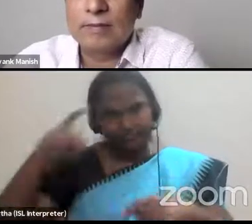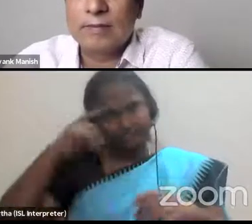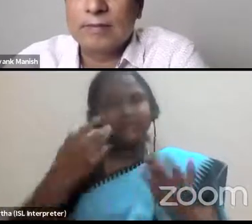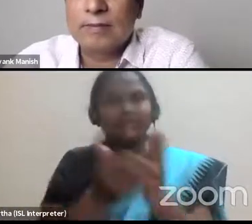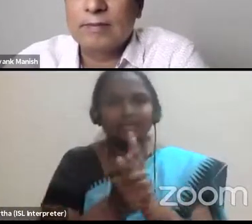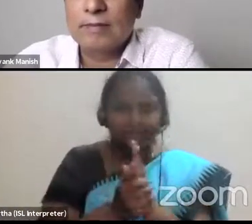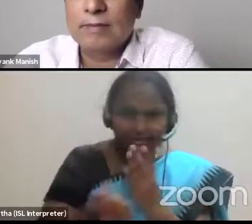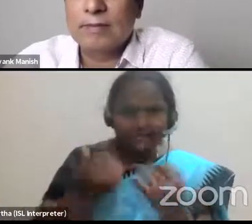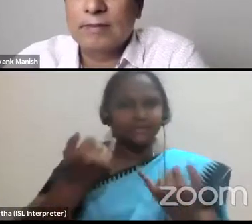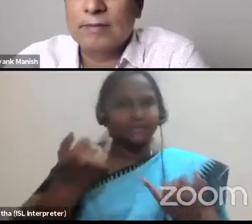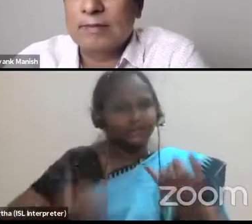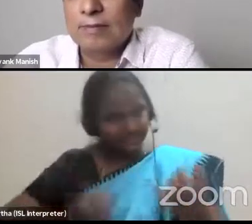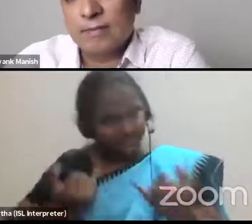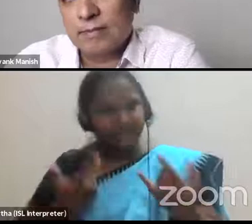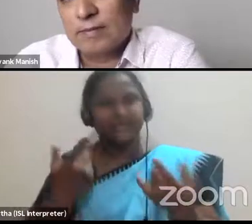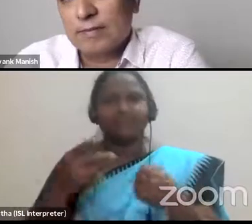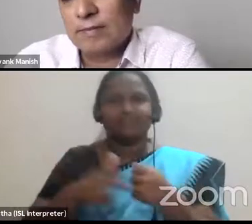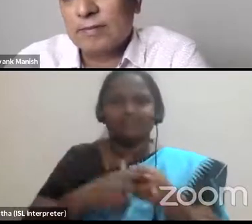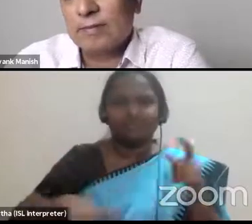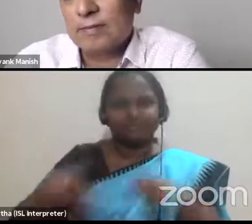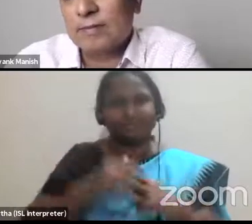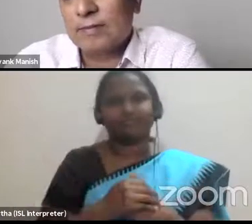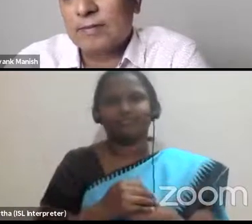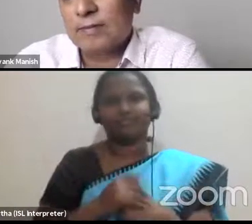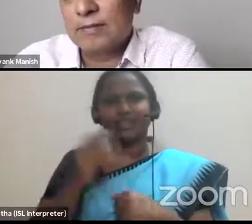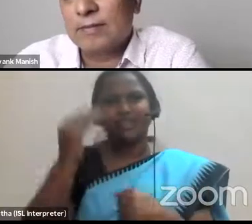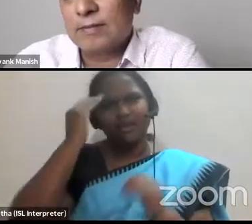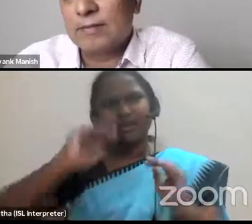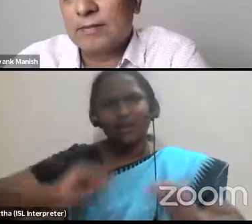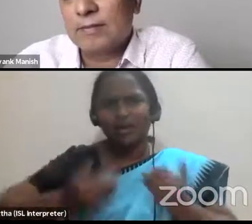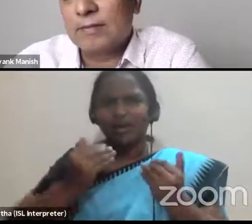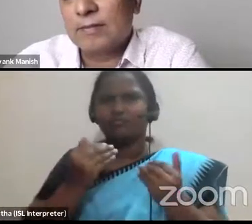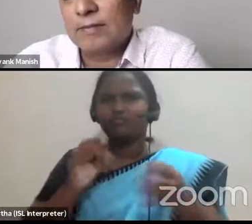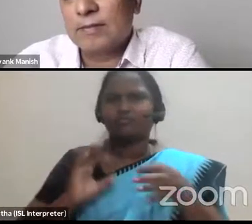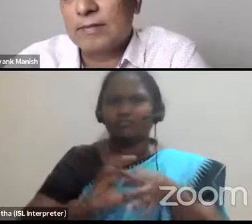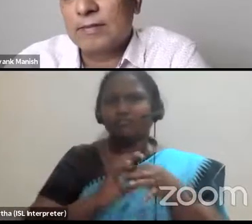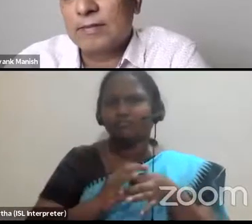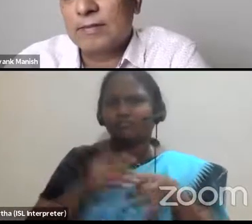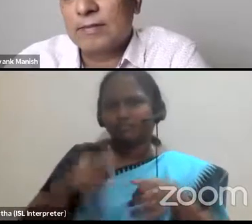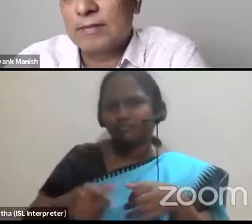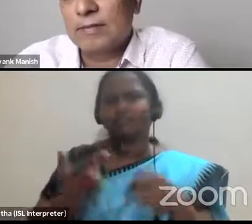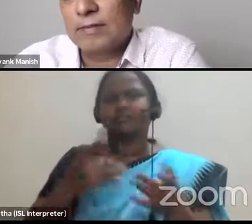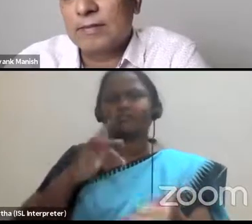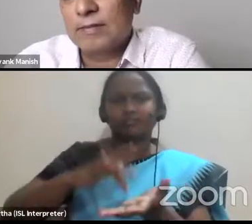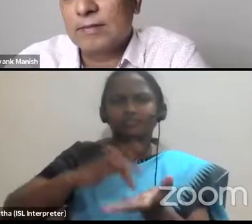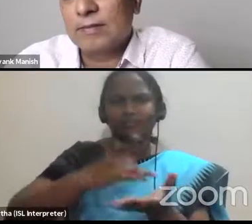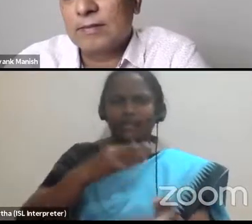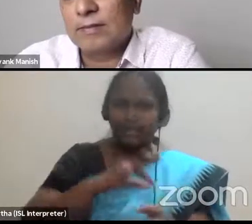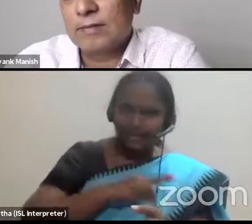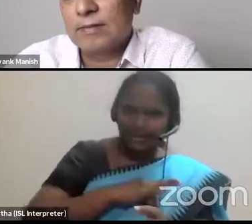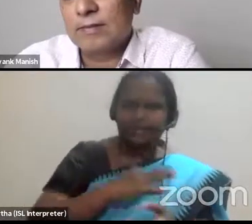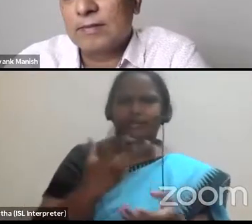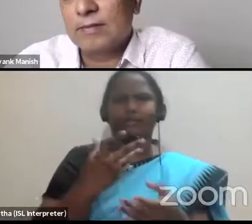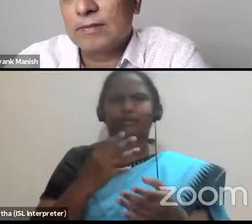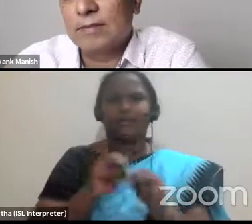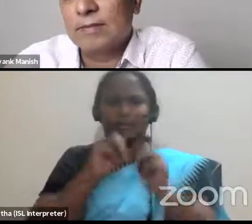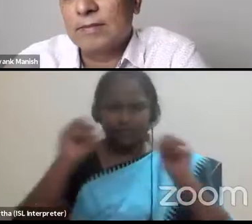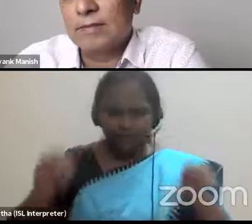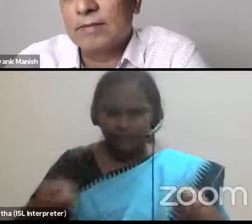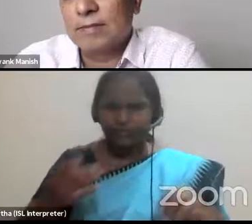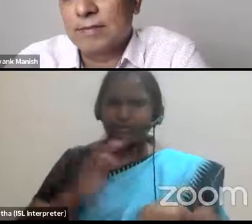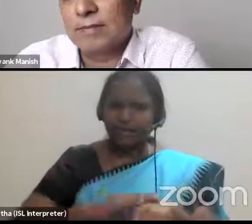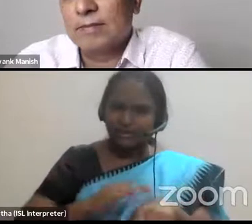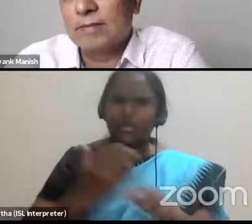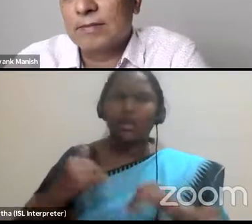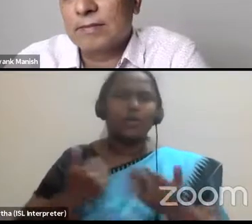sets, their interests, their capabilities. How could they contribute in spaces like the museum experience? How